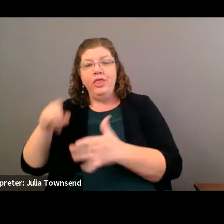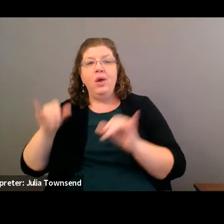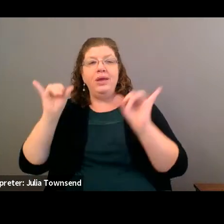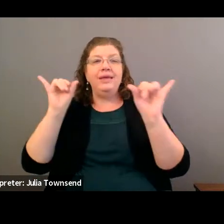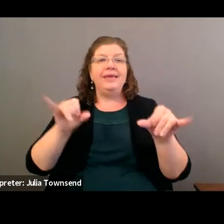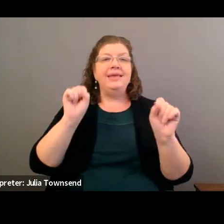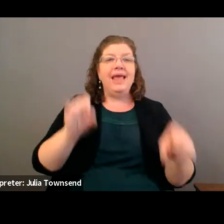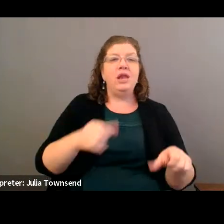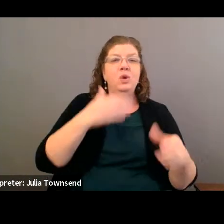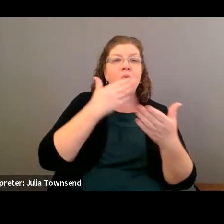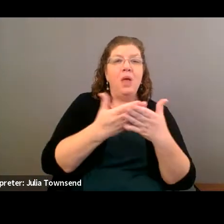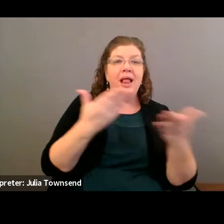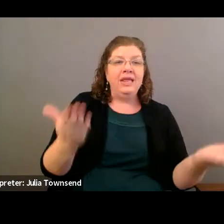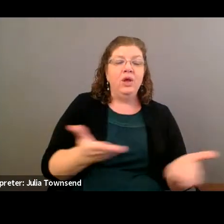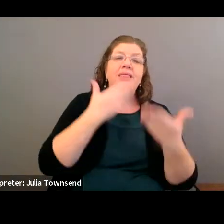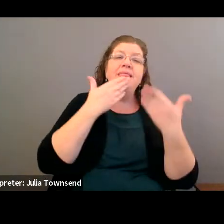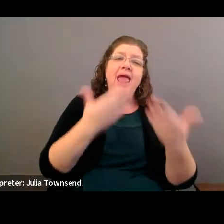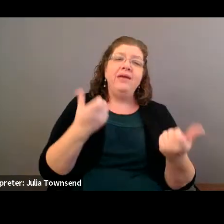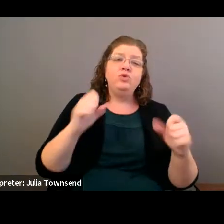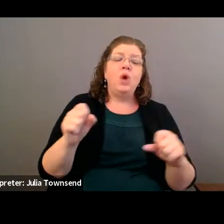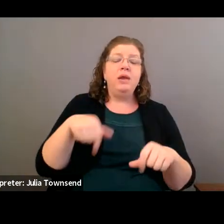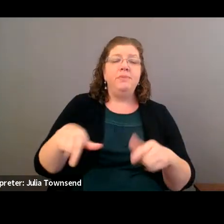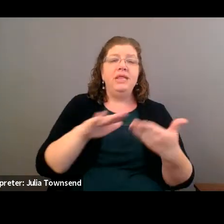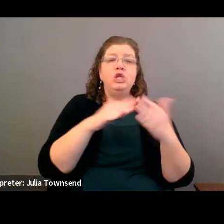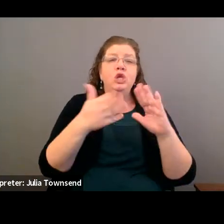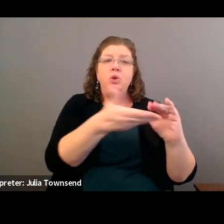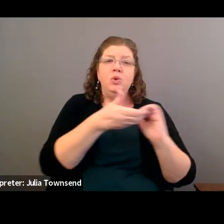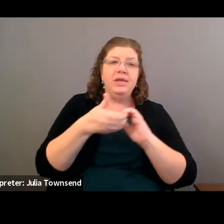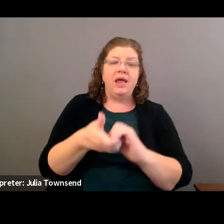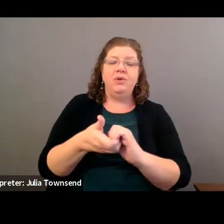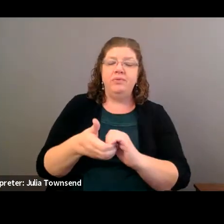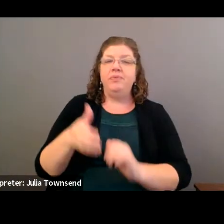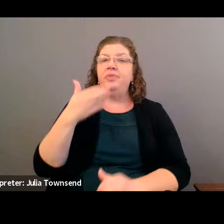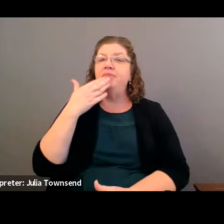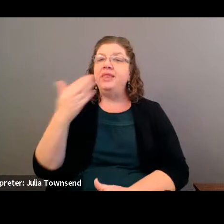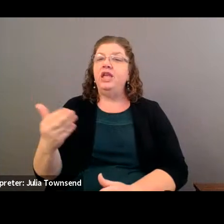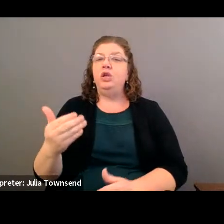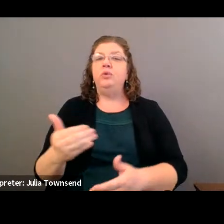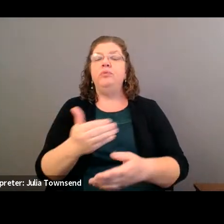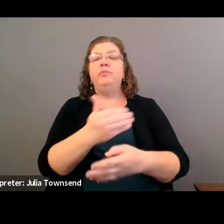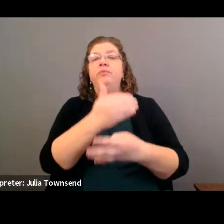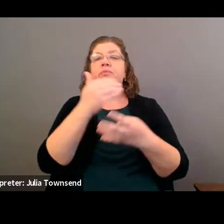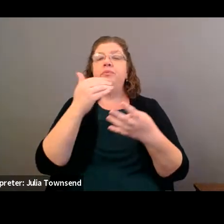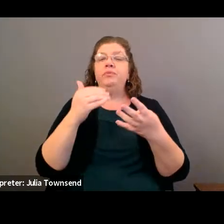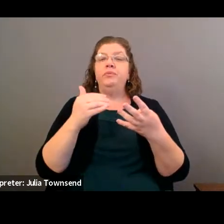this community together. Thank you. Our next speaker is Nina